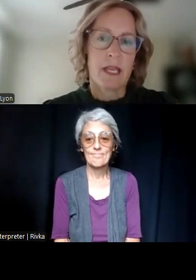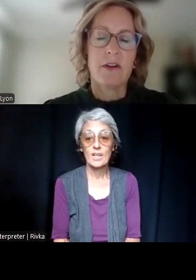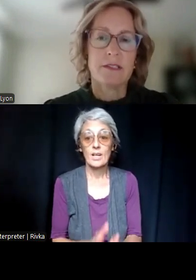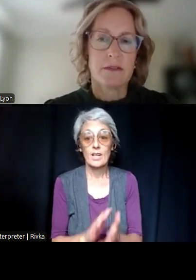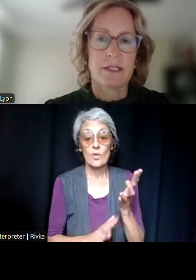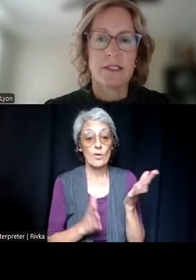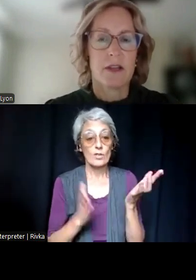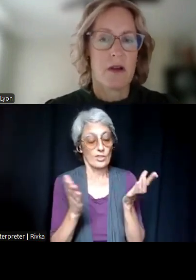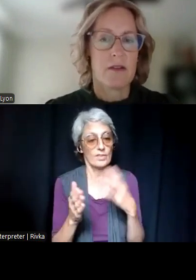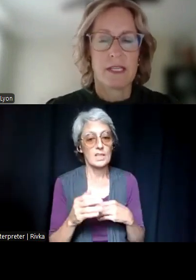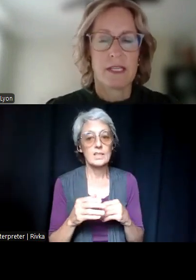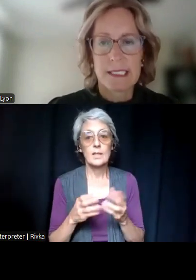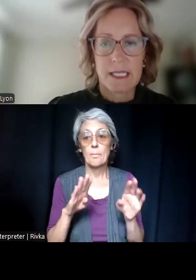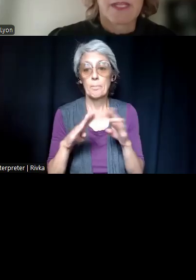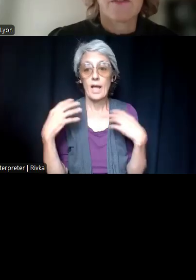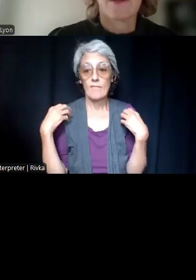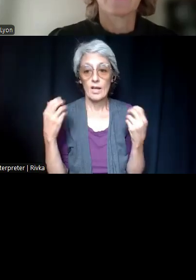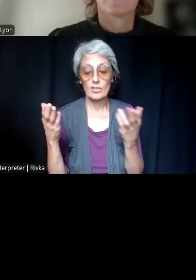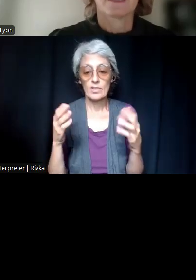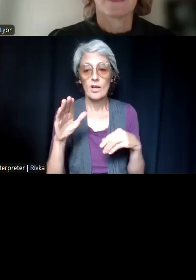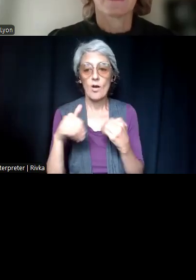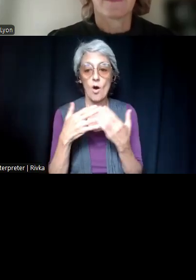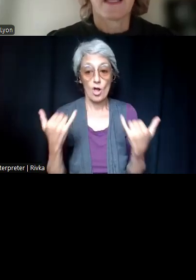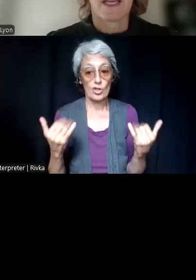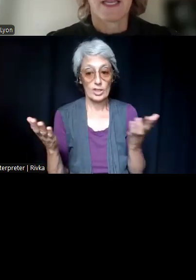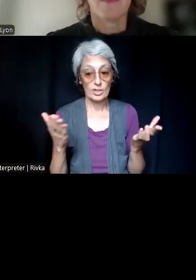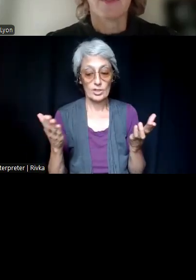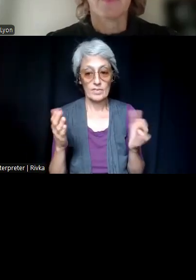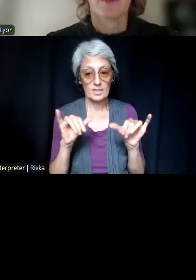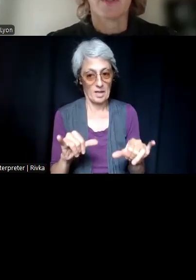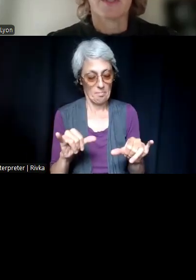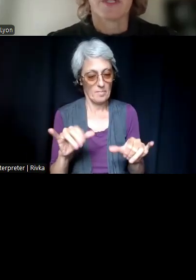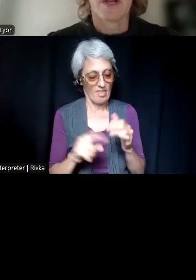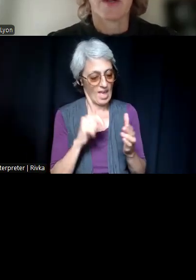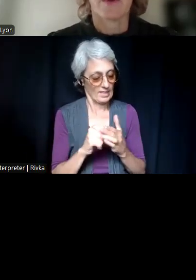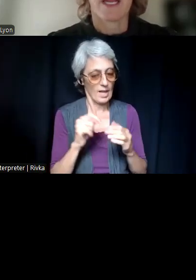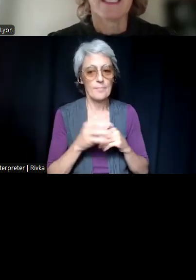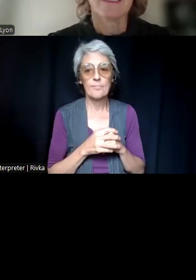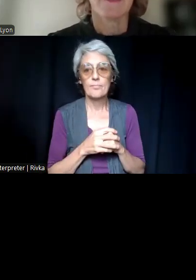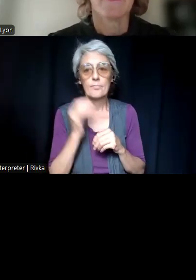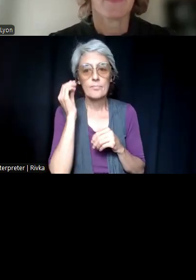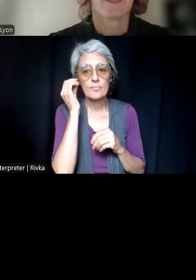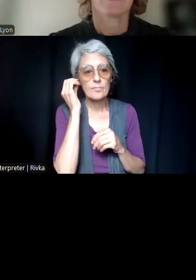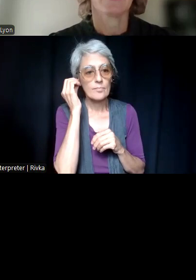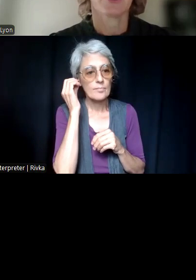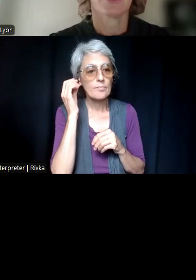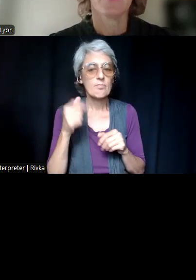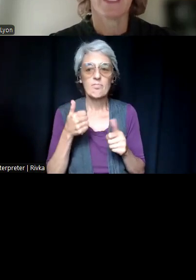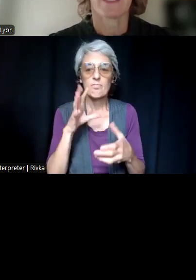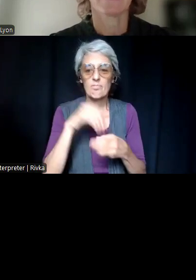of the behavioral health services. So all of the existing behavioral health services at that time were included in Ohio Rise.